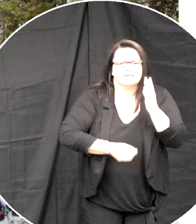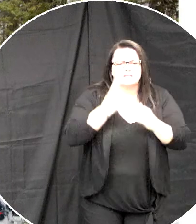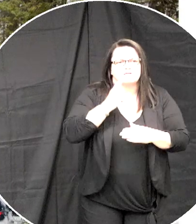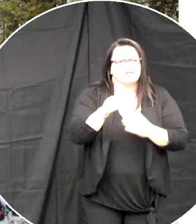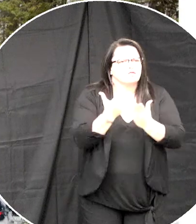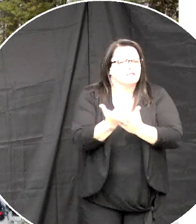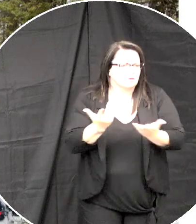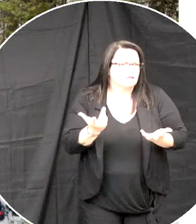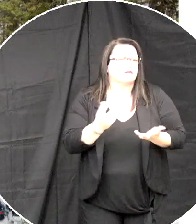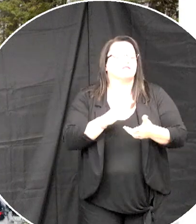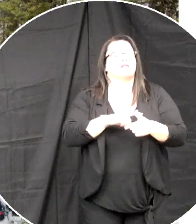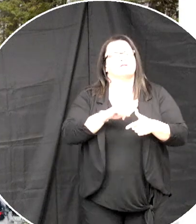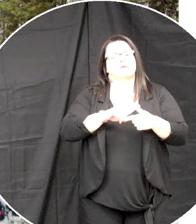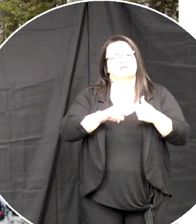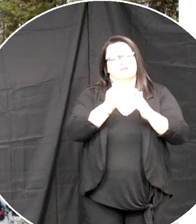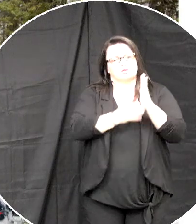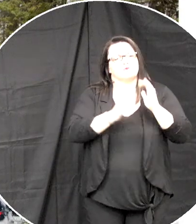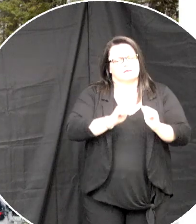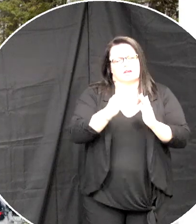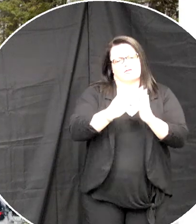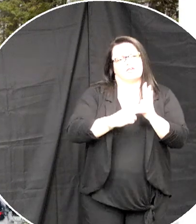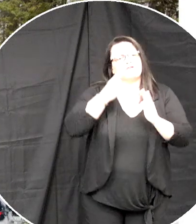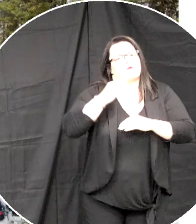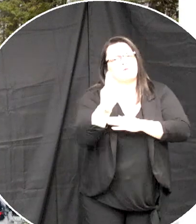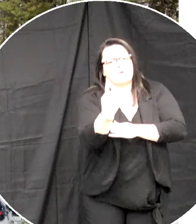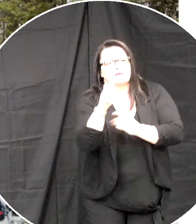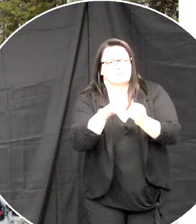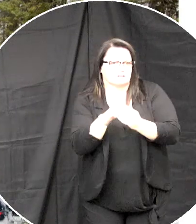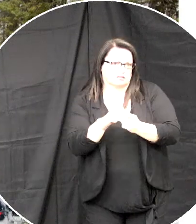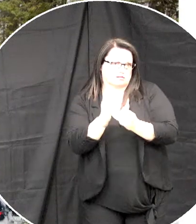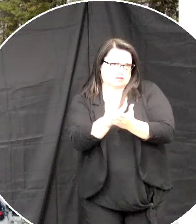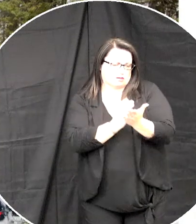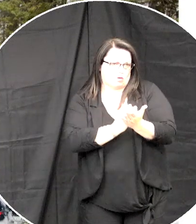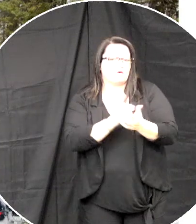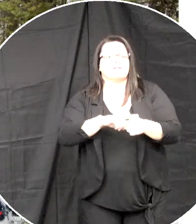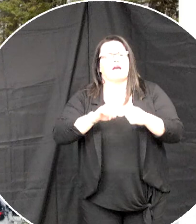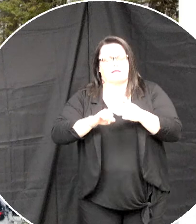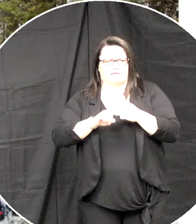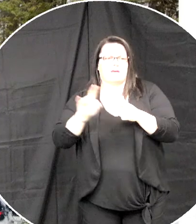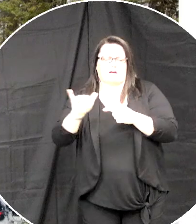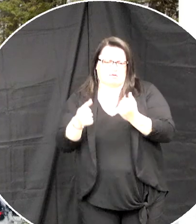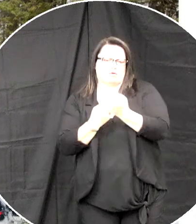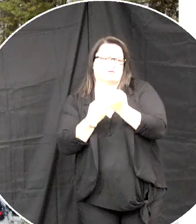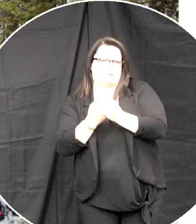students could register for that specific course and then again receive supports from the SST